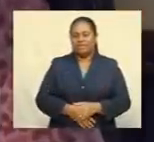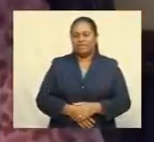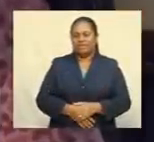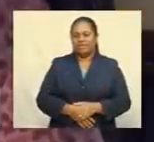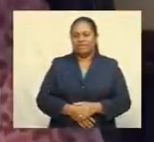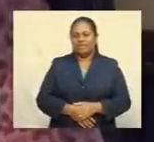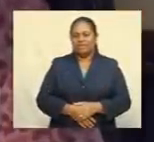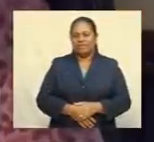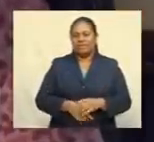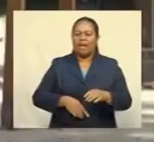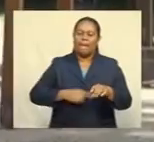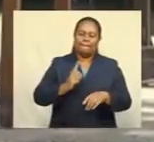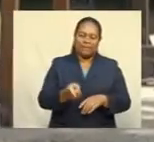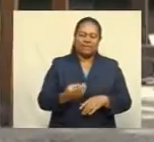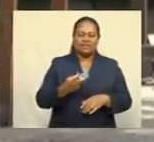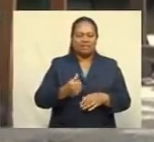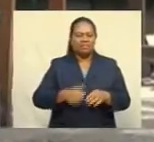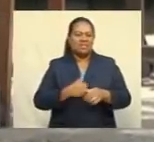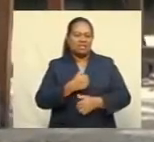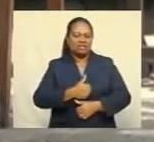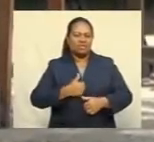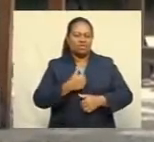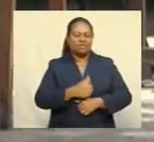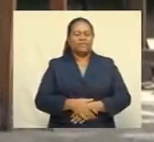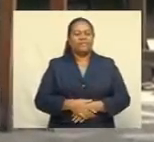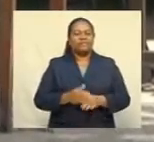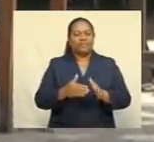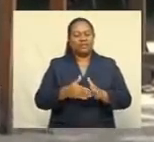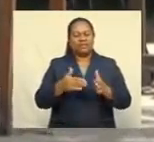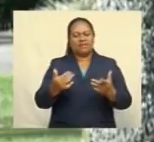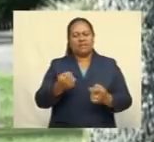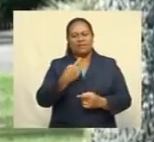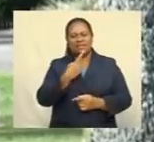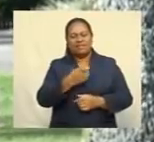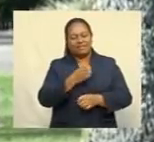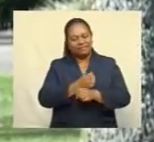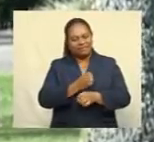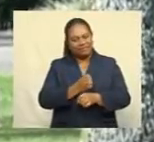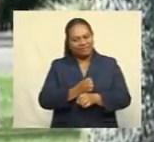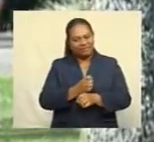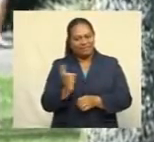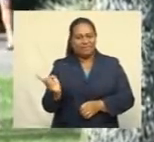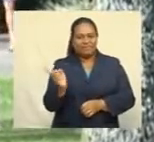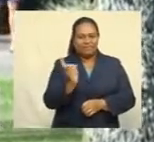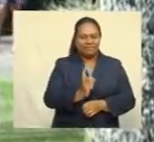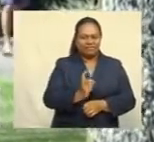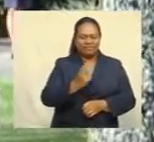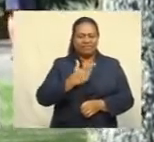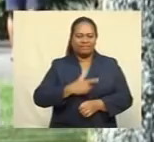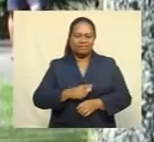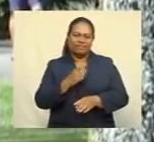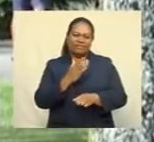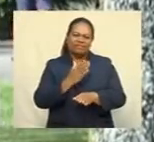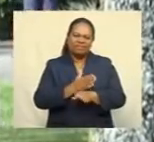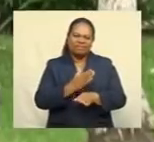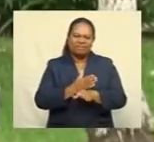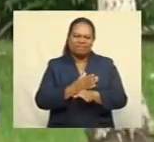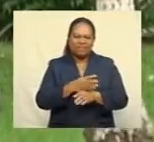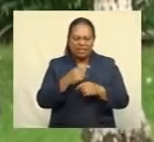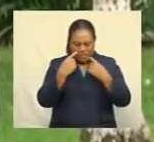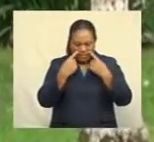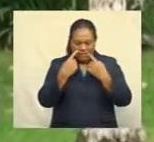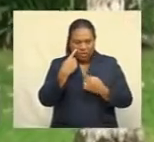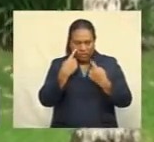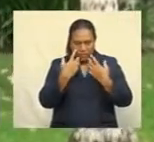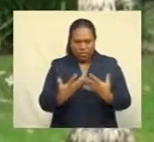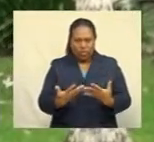that they enjoyed full occupancy. Pentasha Lockington adds the employees are called in based on the occupancy. So you can see you have